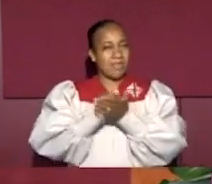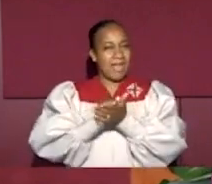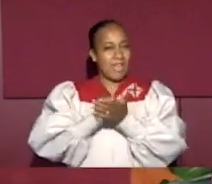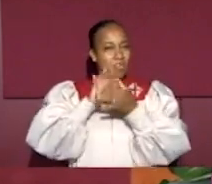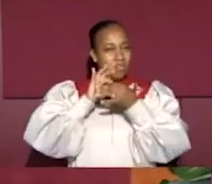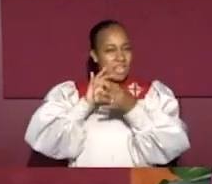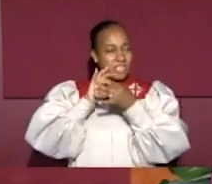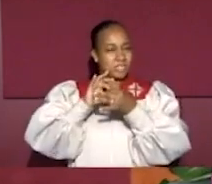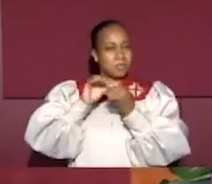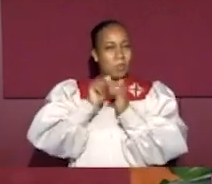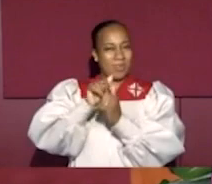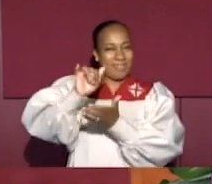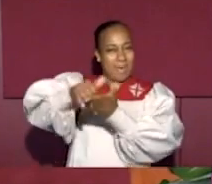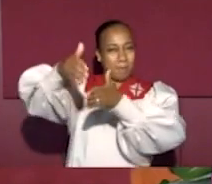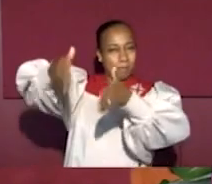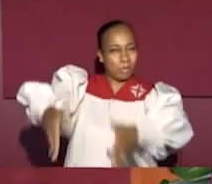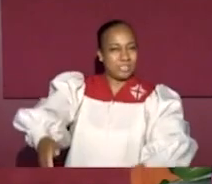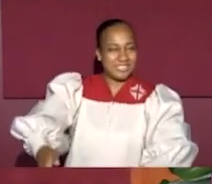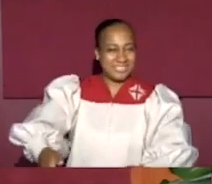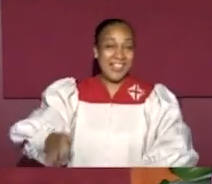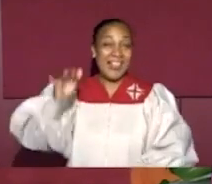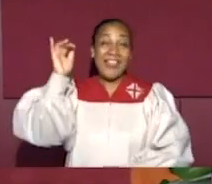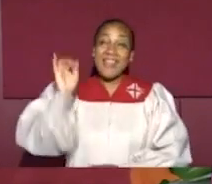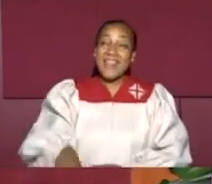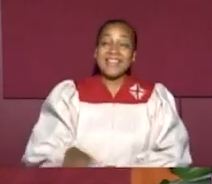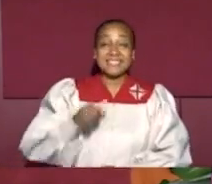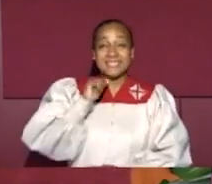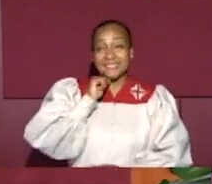to have with that person. That's not an